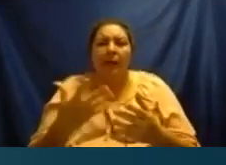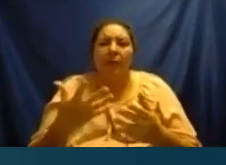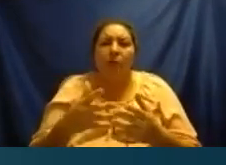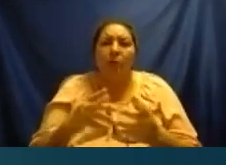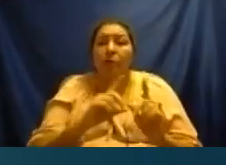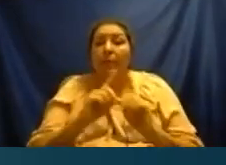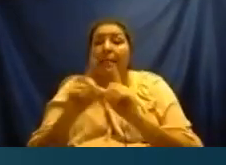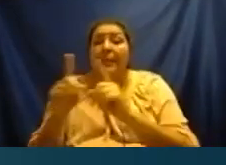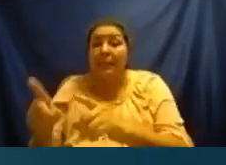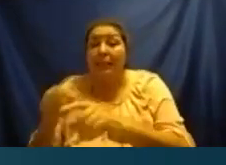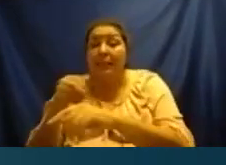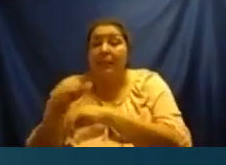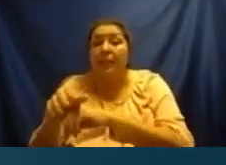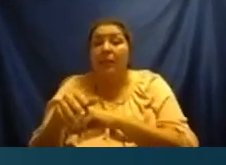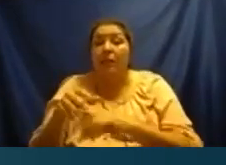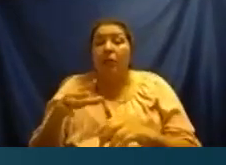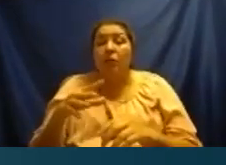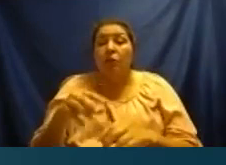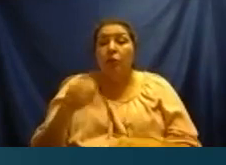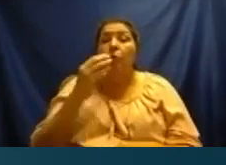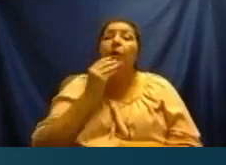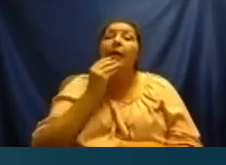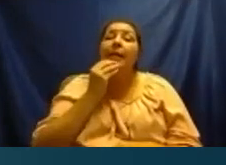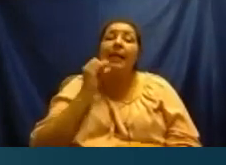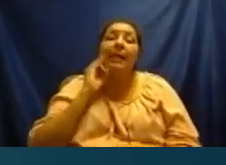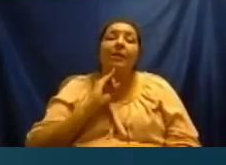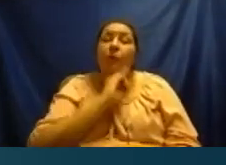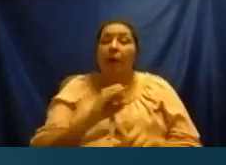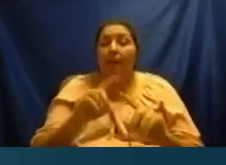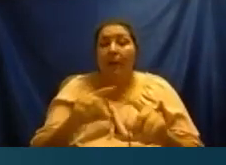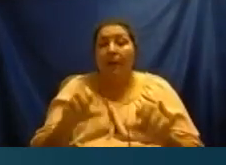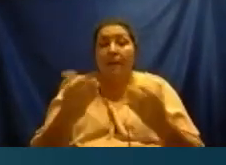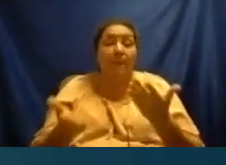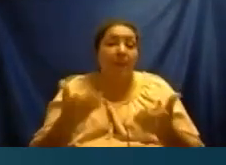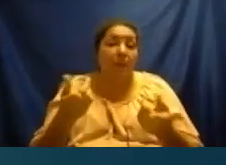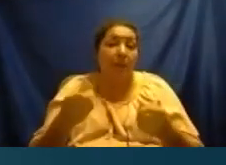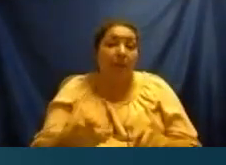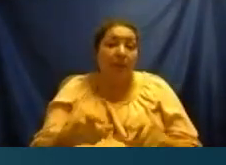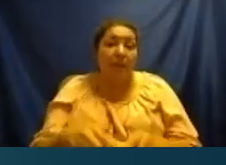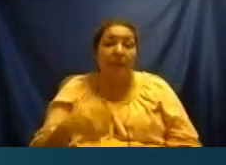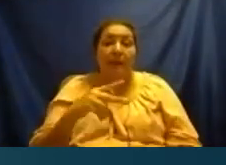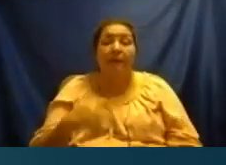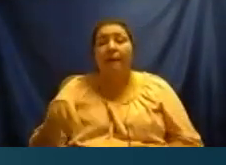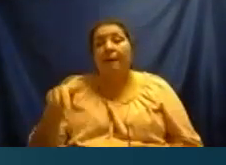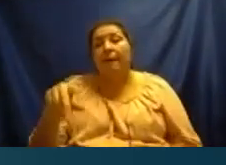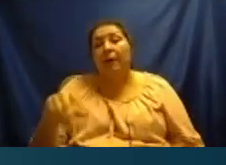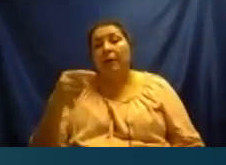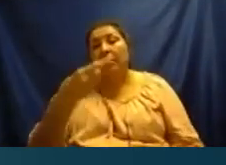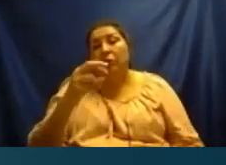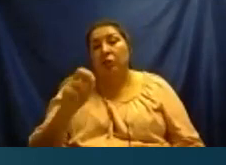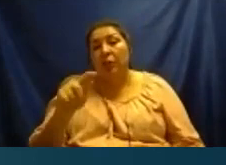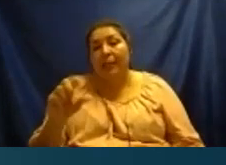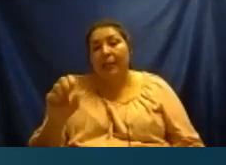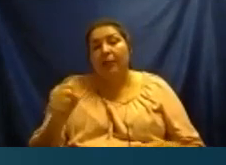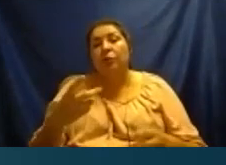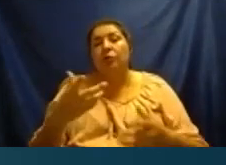off by the Philistines. Now, the first calamity that occurs to this family is when the